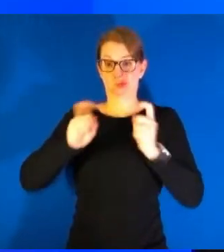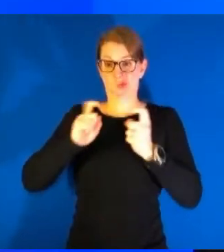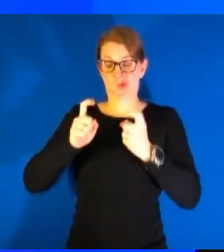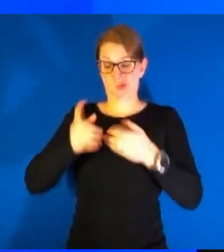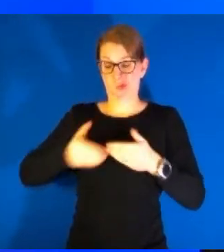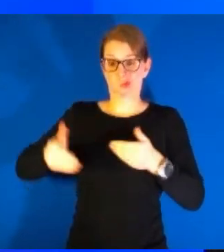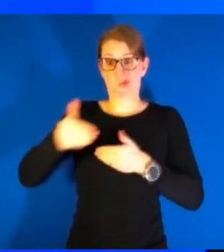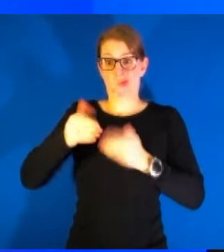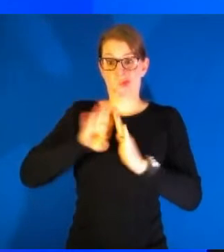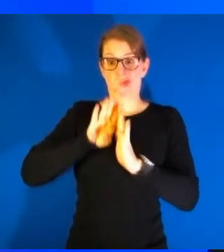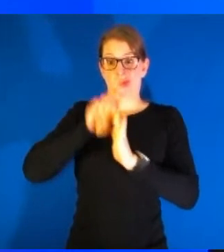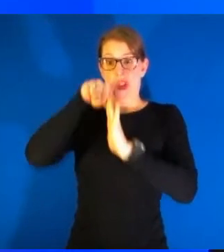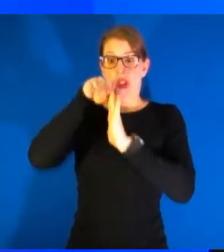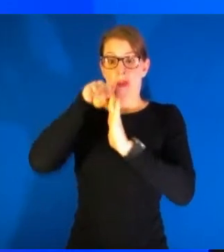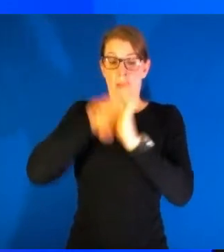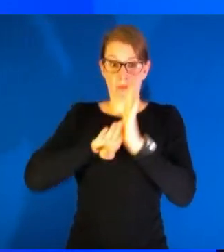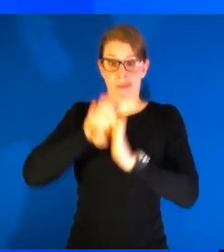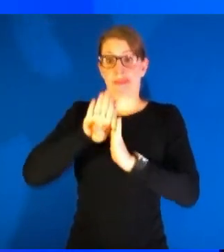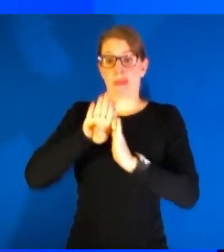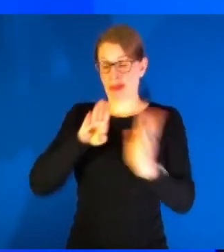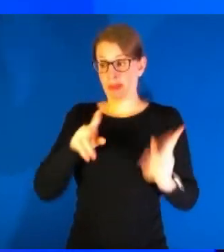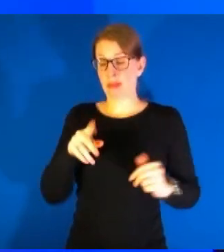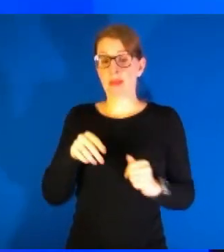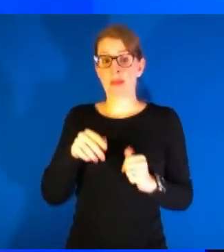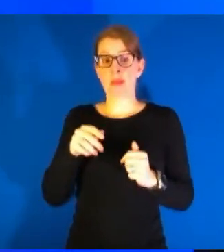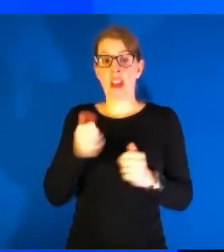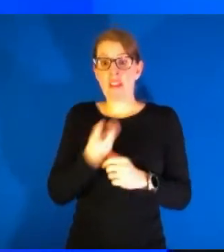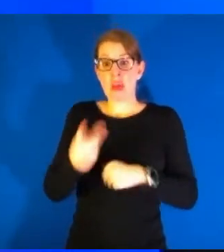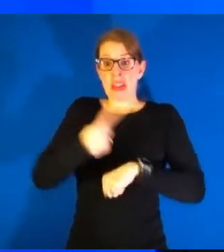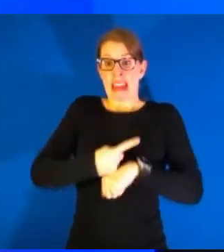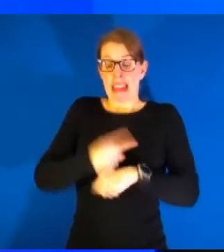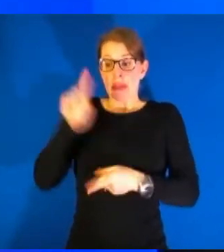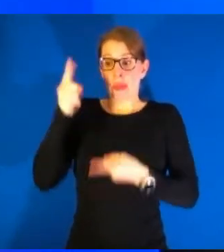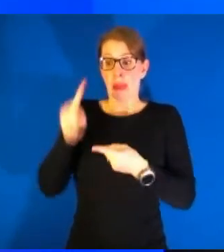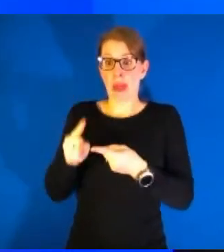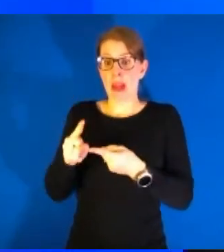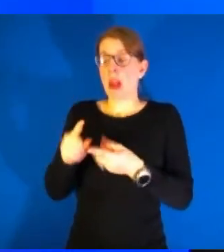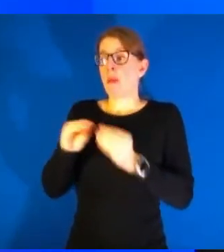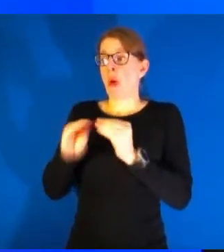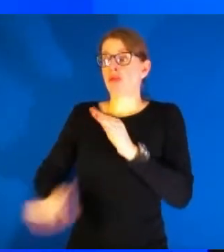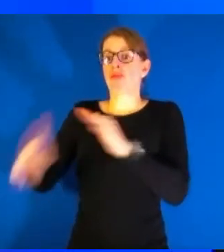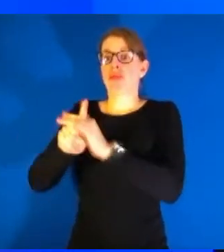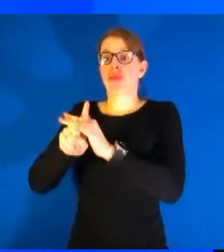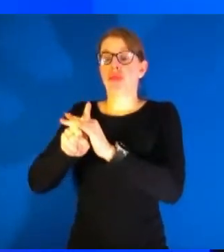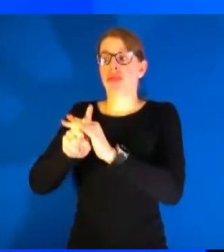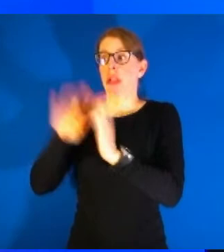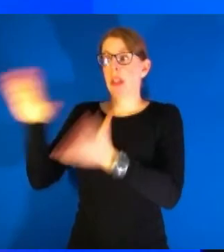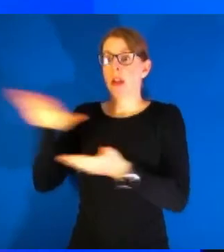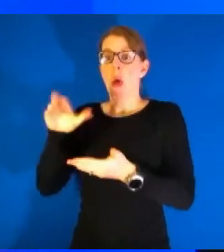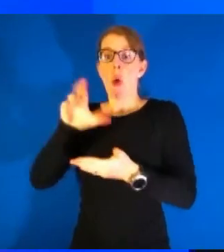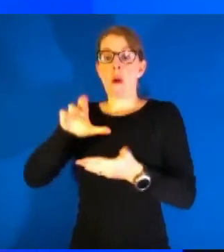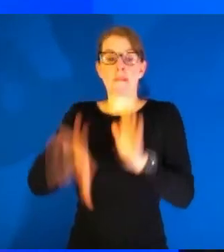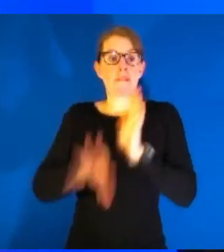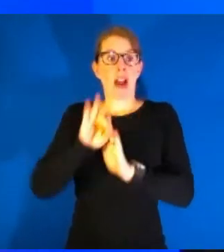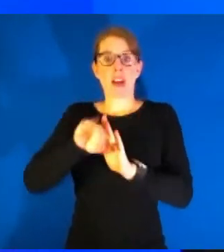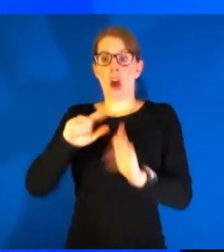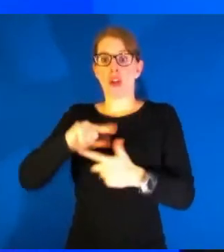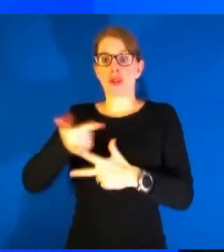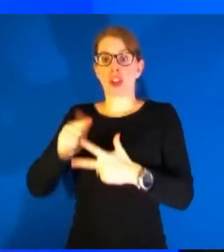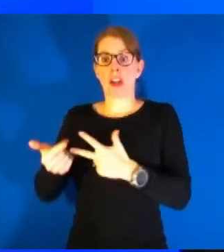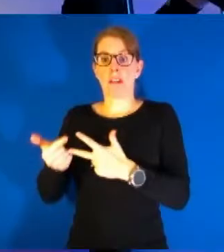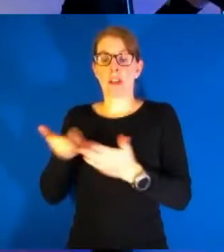curve. Sometimes we get down to as much as a few days supply of a product, and then more will show up, or they'll find an alternative source. But it's a day-to-day